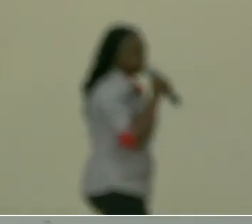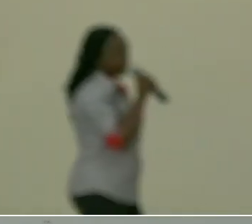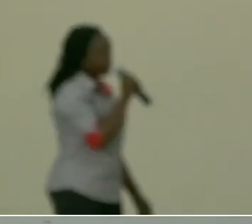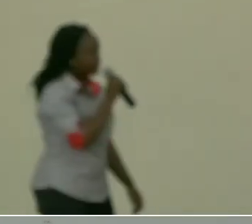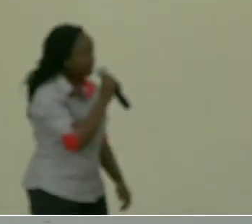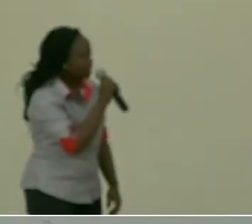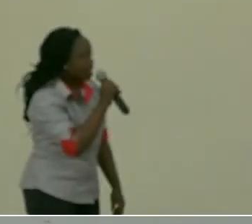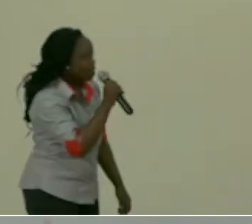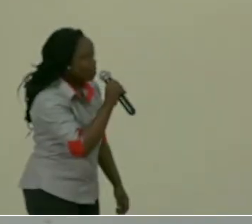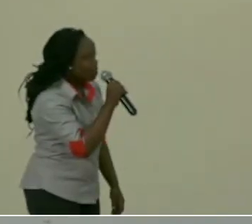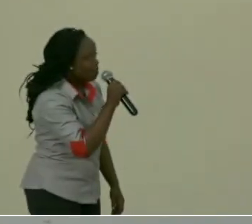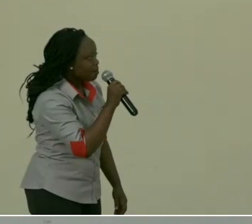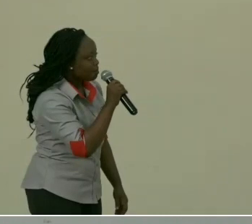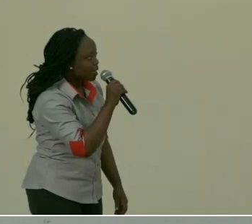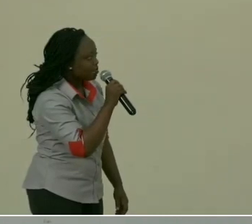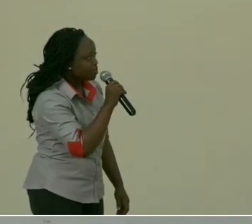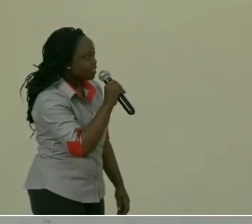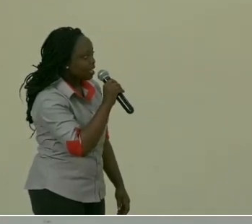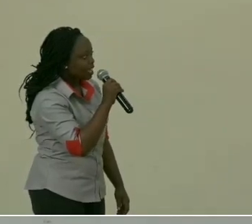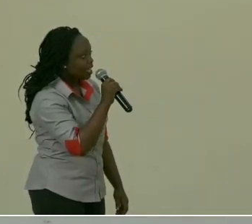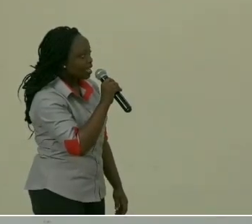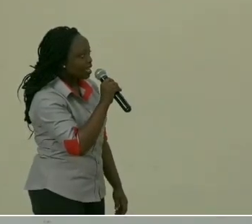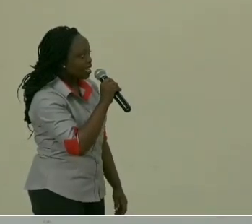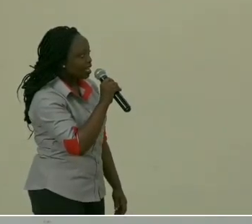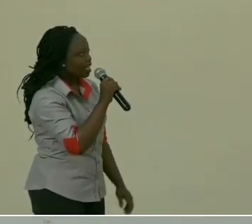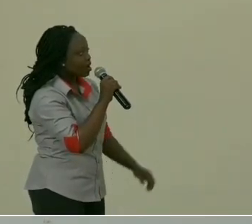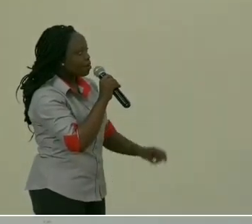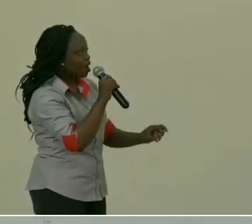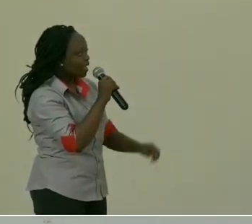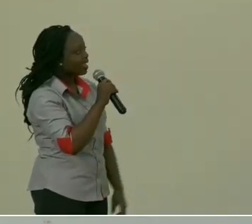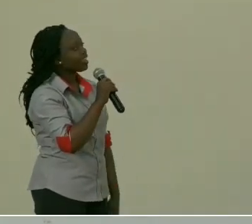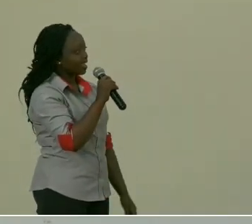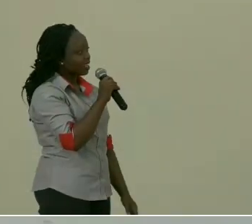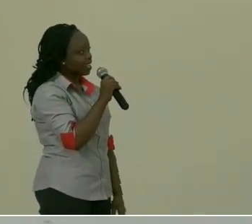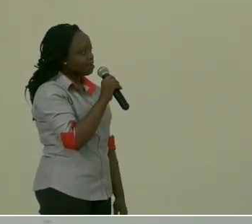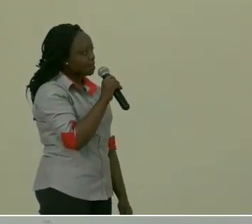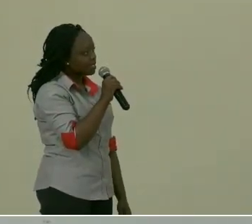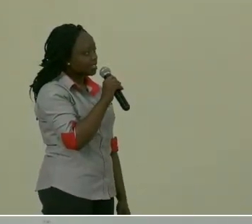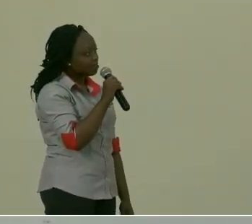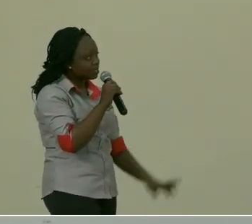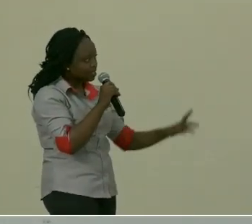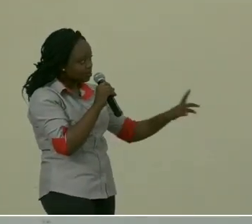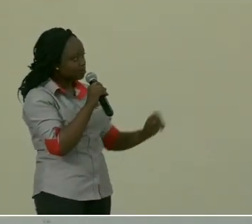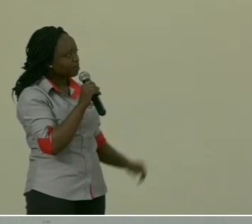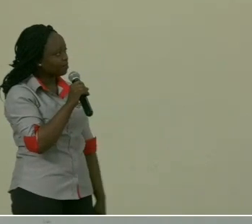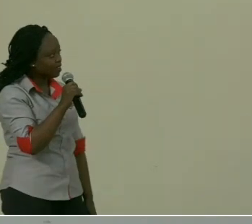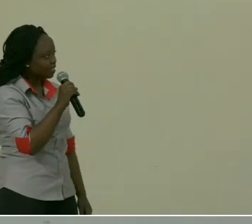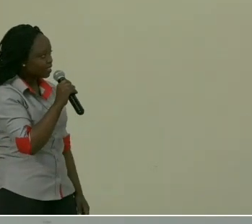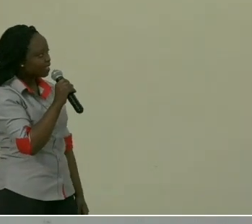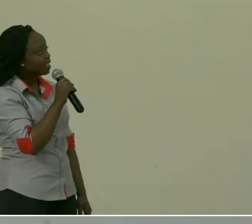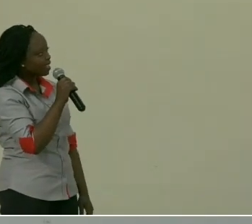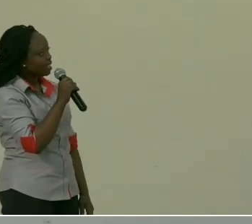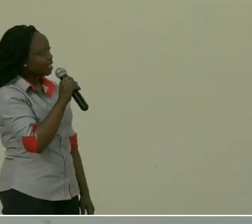Hi, everyone. My name is Peter Mwangi. My sign name is